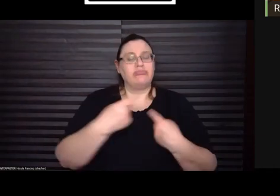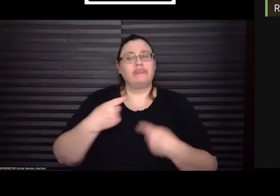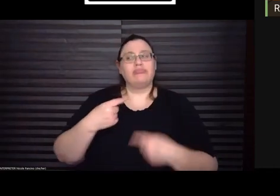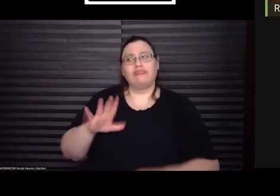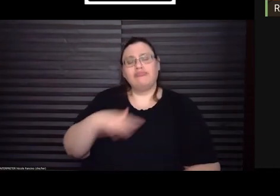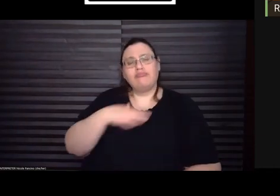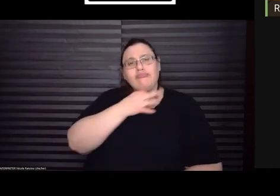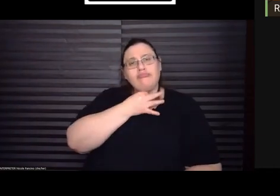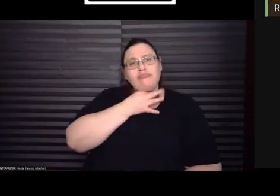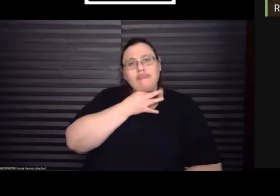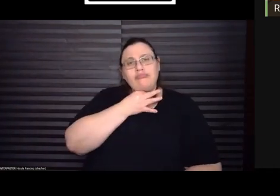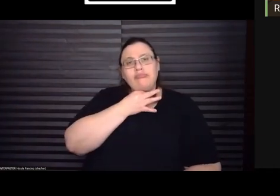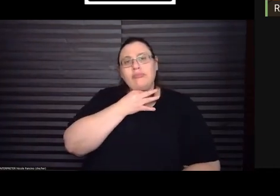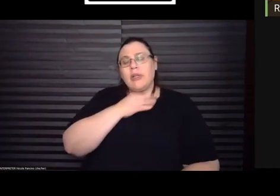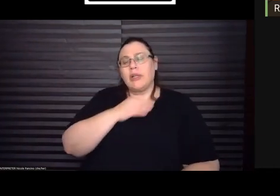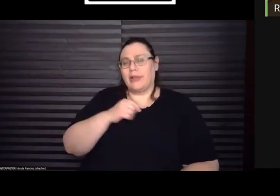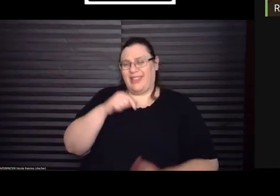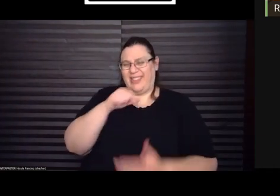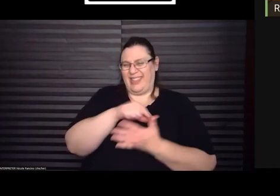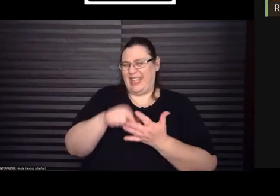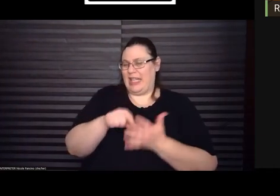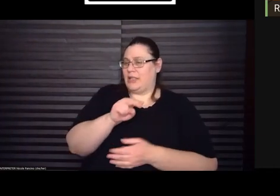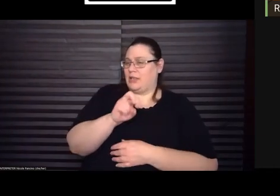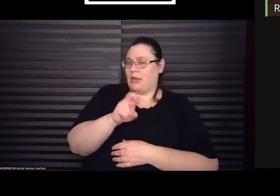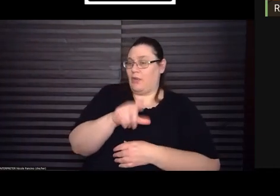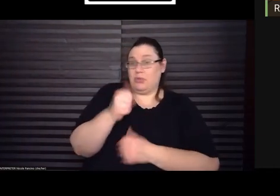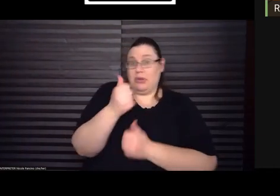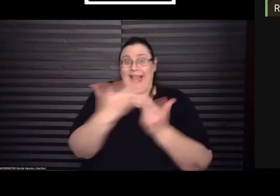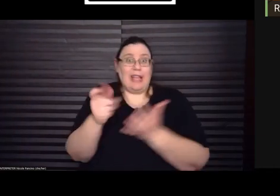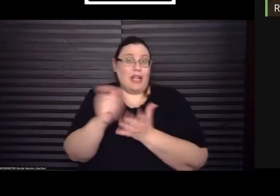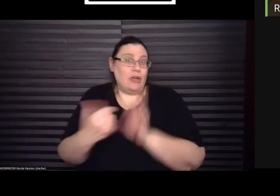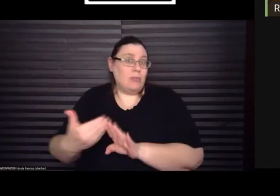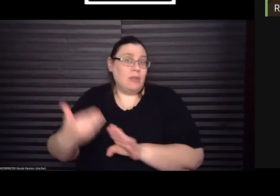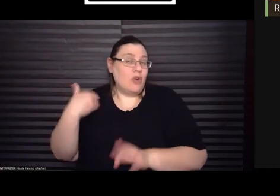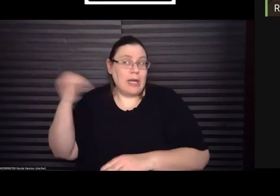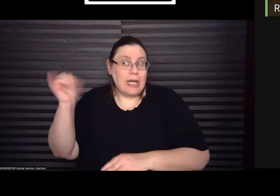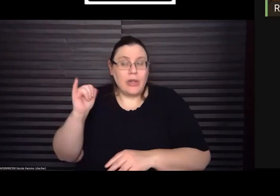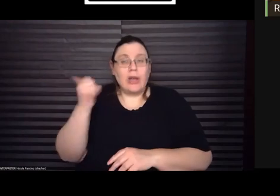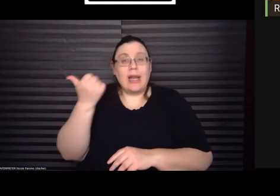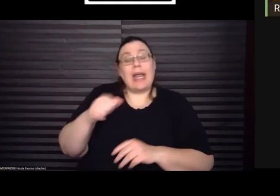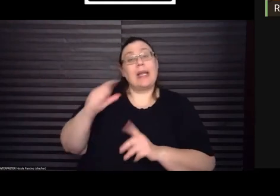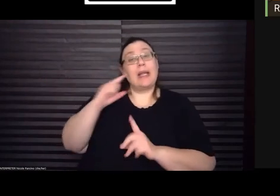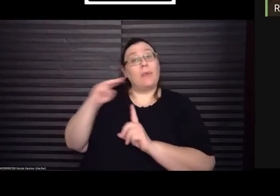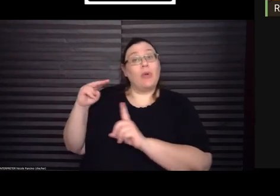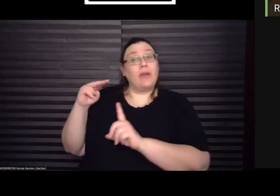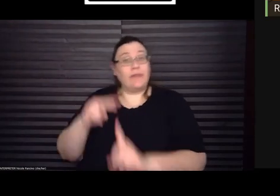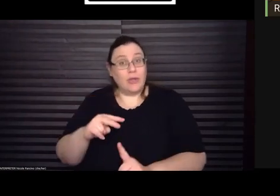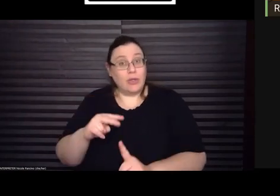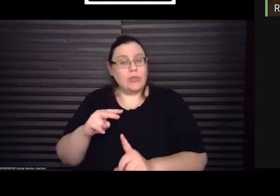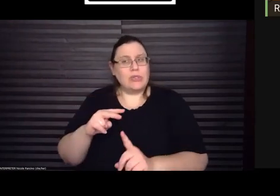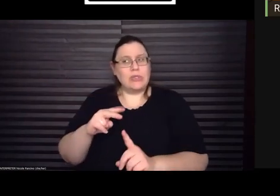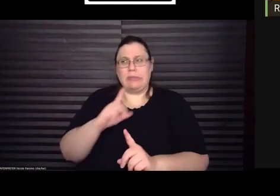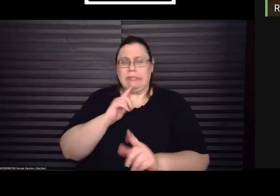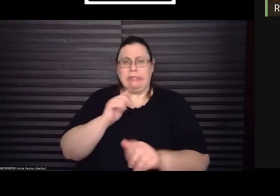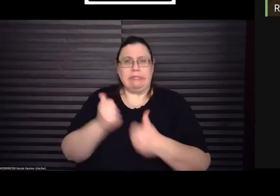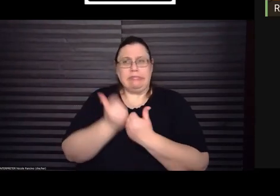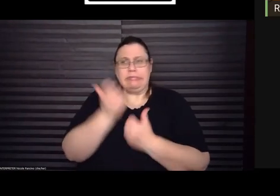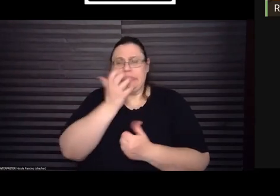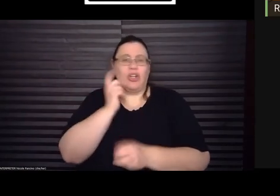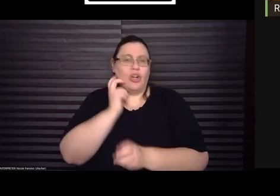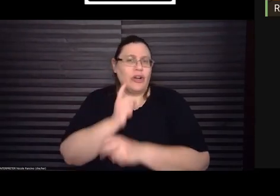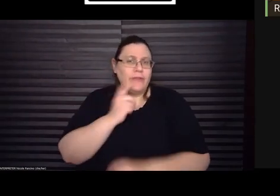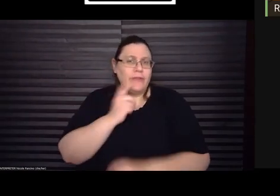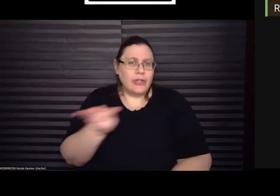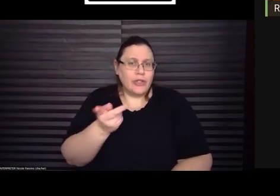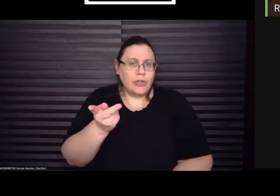I'm curious whether in the novels we're discussing or any that you have written previously, were there any point of views that were particularly